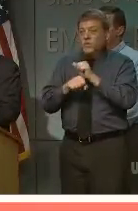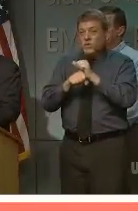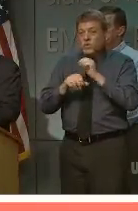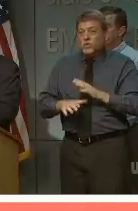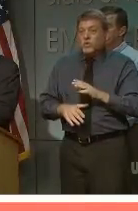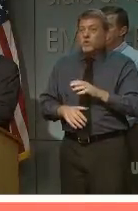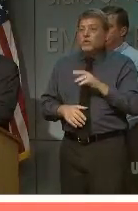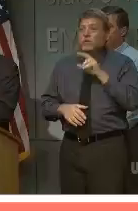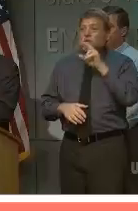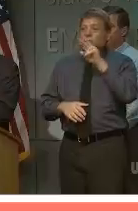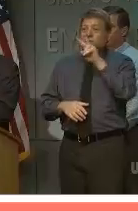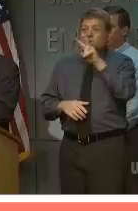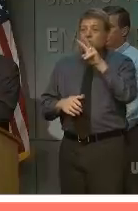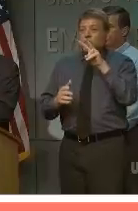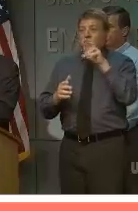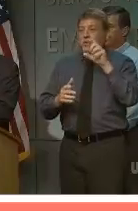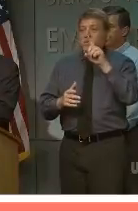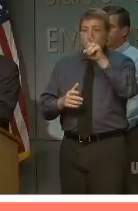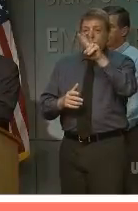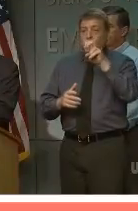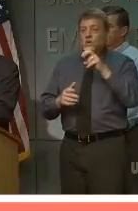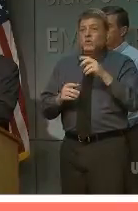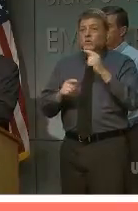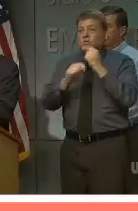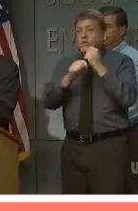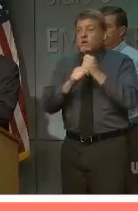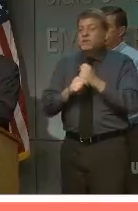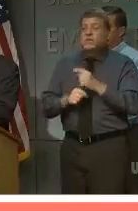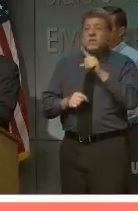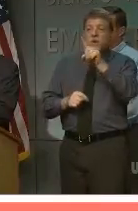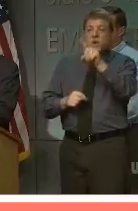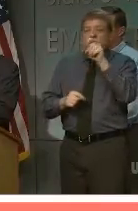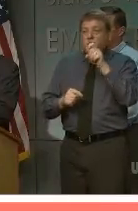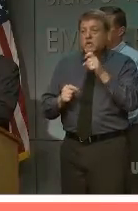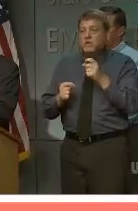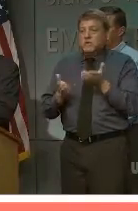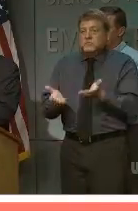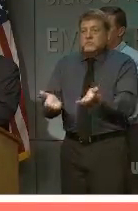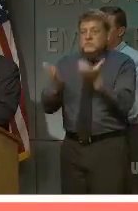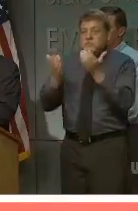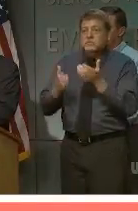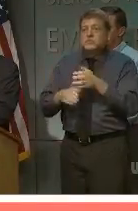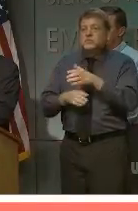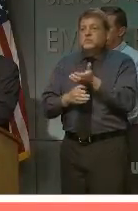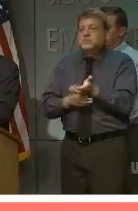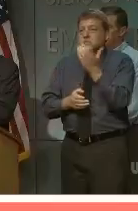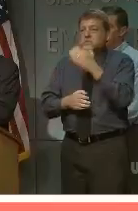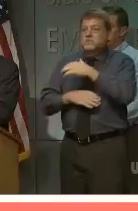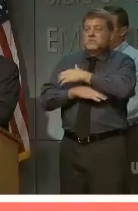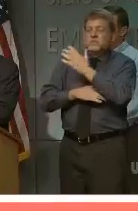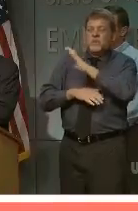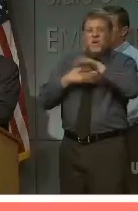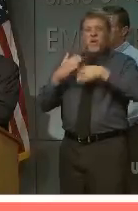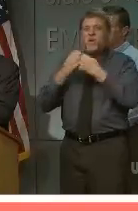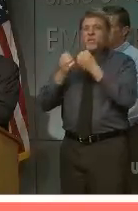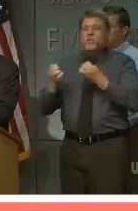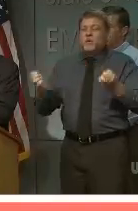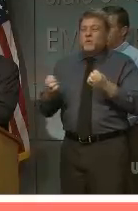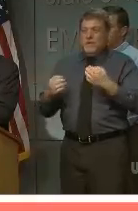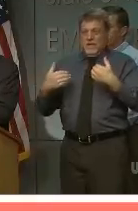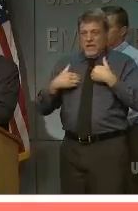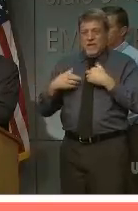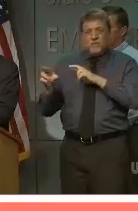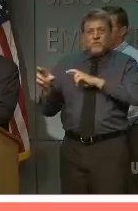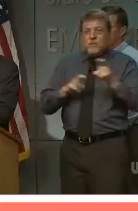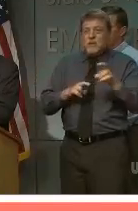1,200 trucks, another 150 loaders, 200 backhoes, so plenty of equipment to respond to the event that we had before as